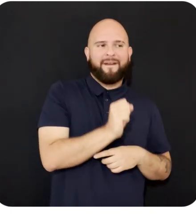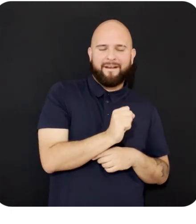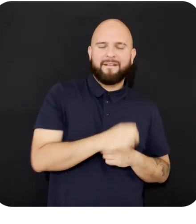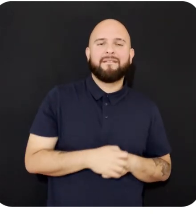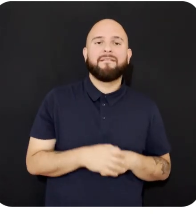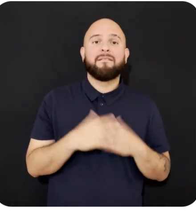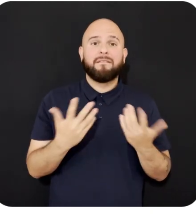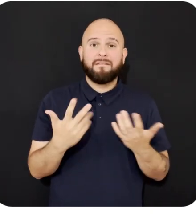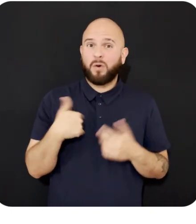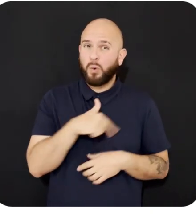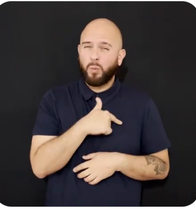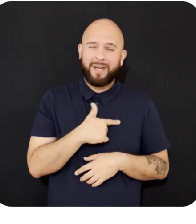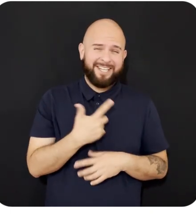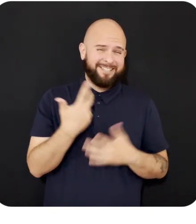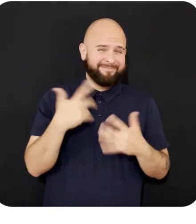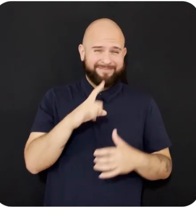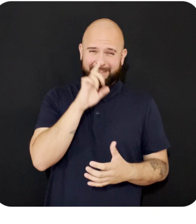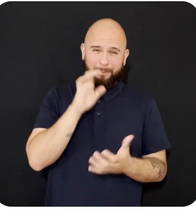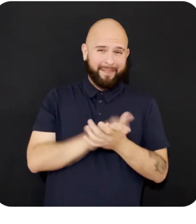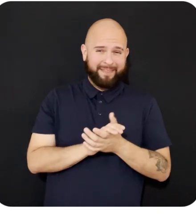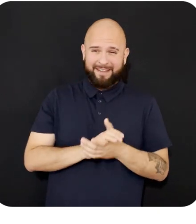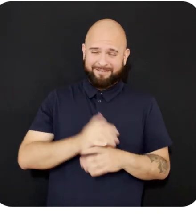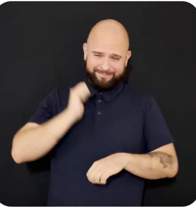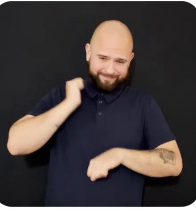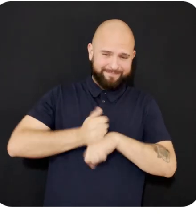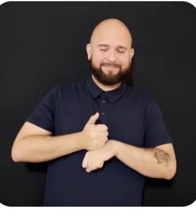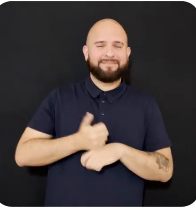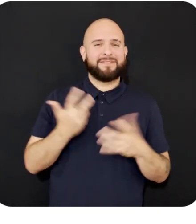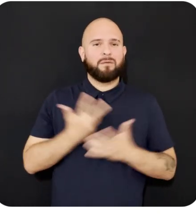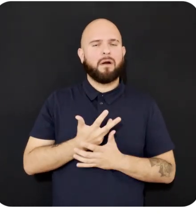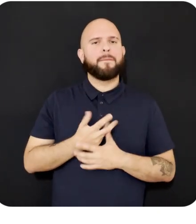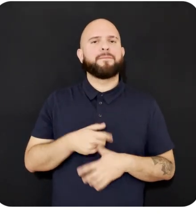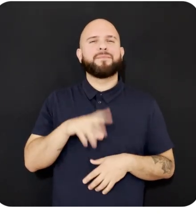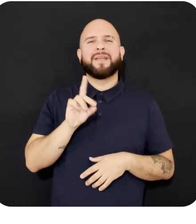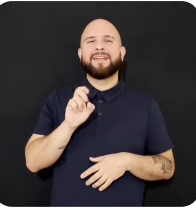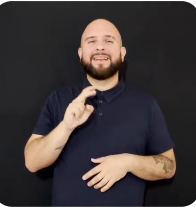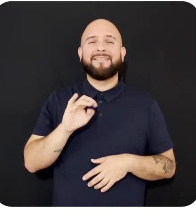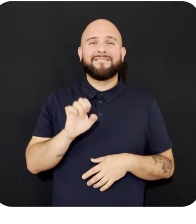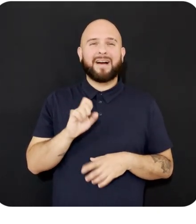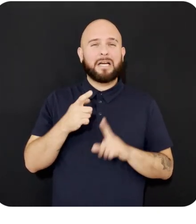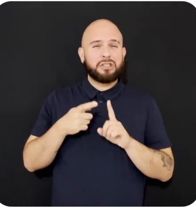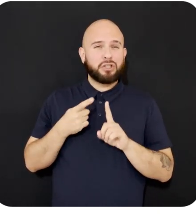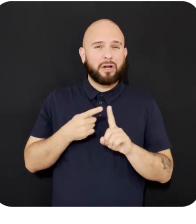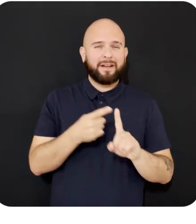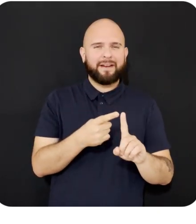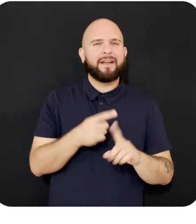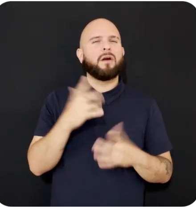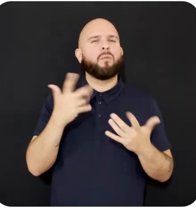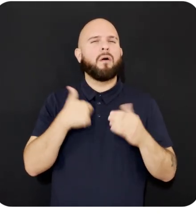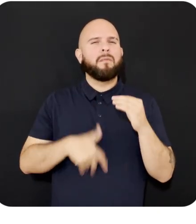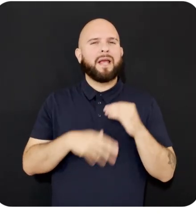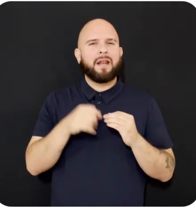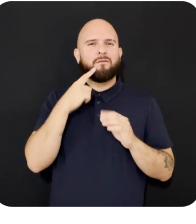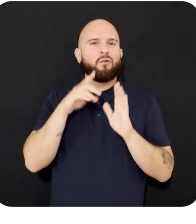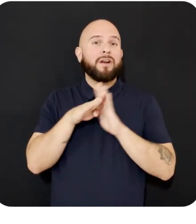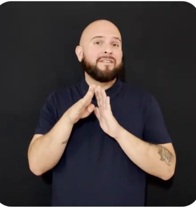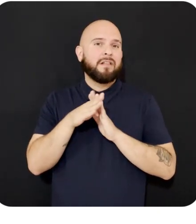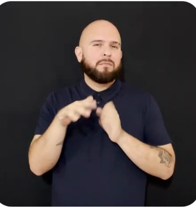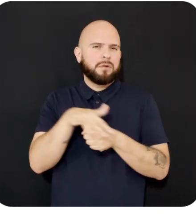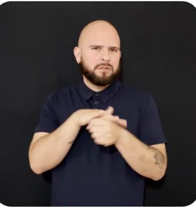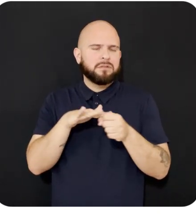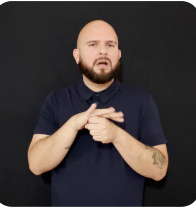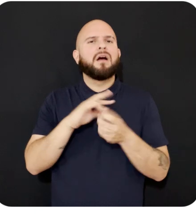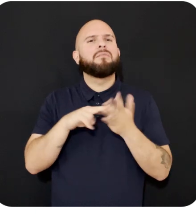In fact, we're so firm in our belief here that device targeting, the functionality we added to our developer site to allow you